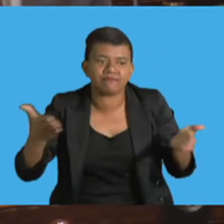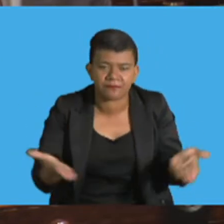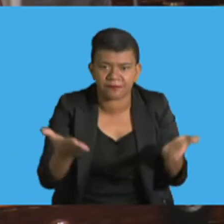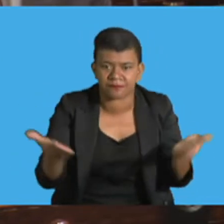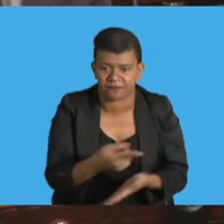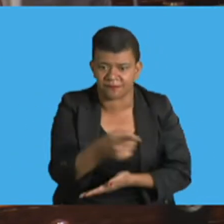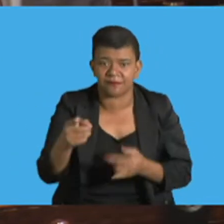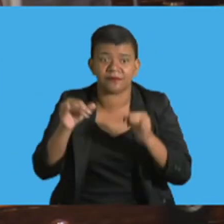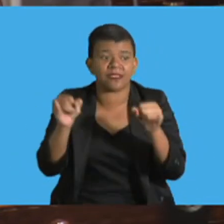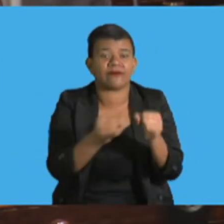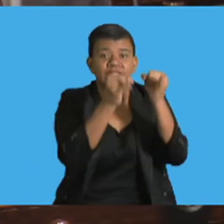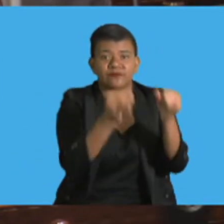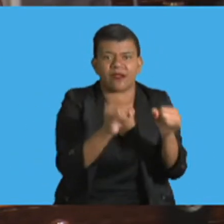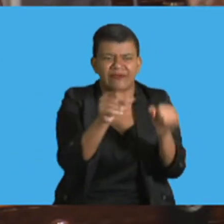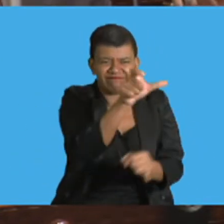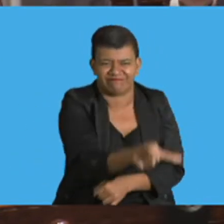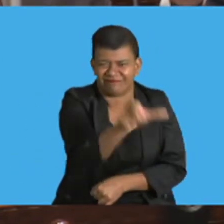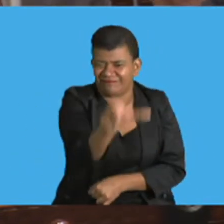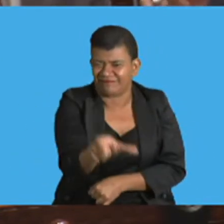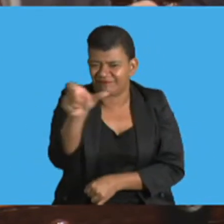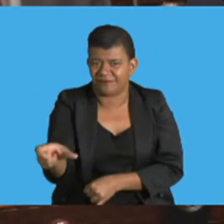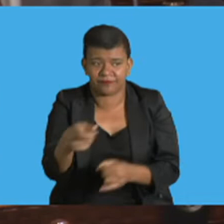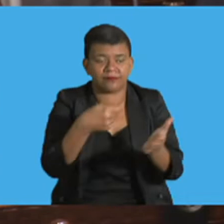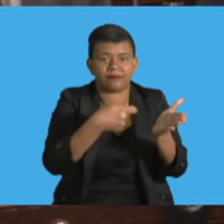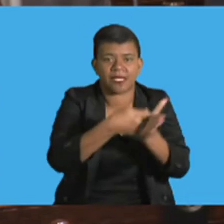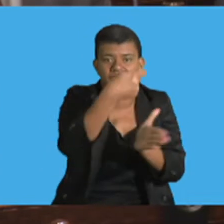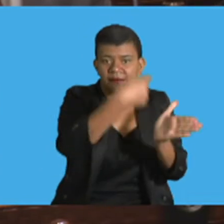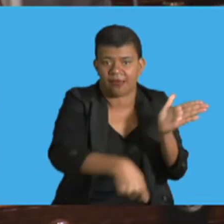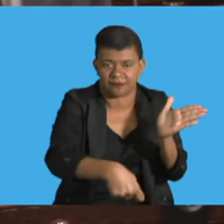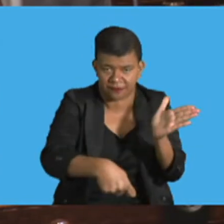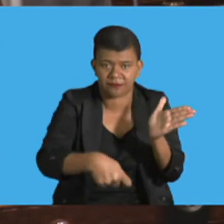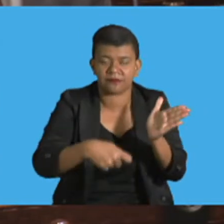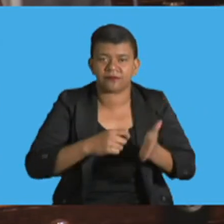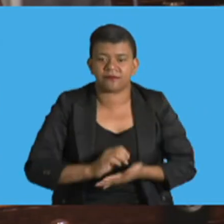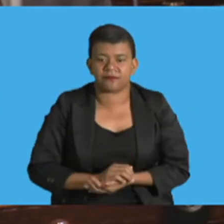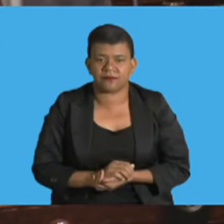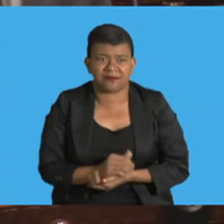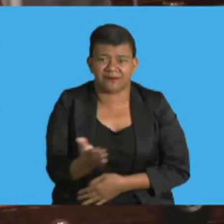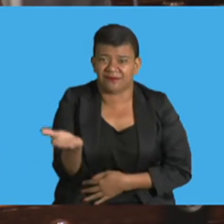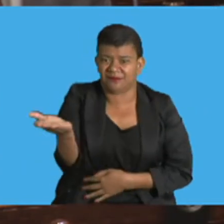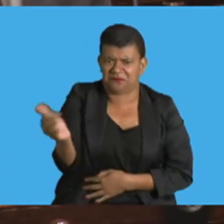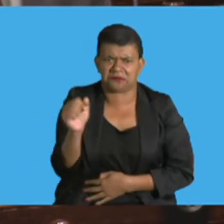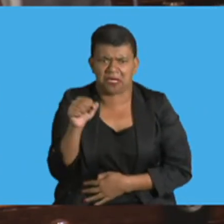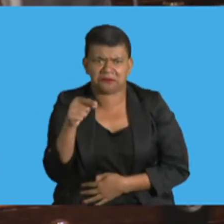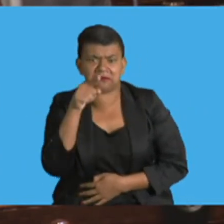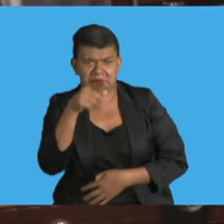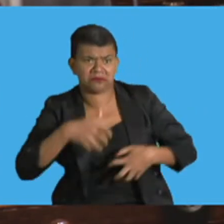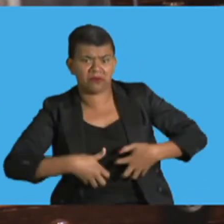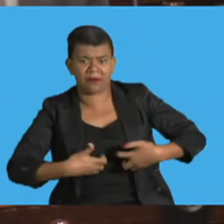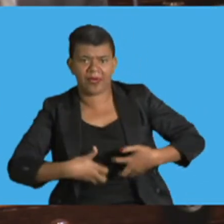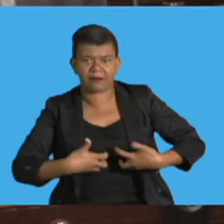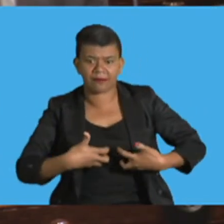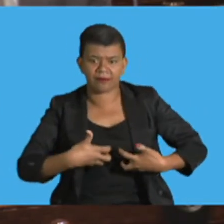us which staff member told that, because he is actually complicit in actually breaching the confidentiality provisions